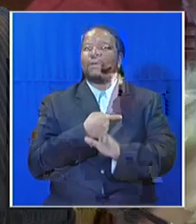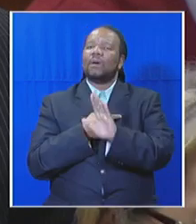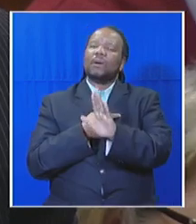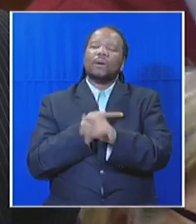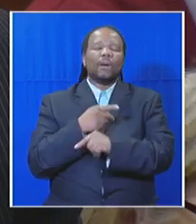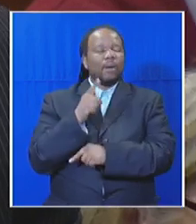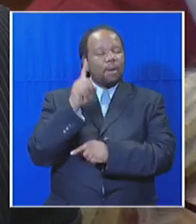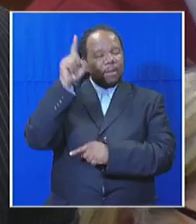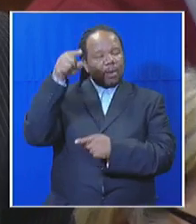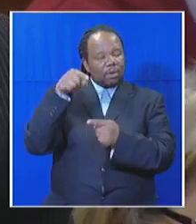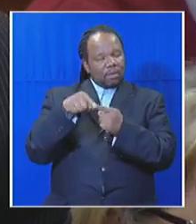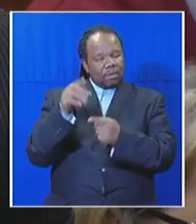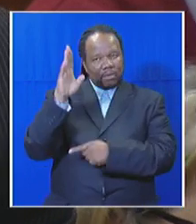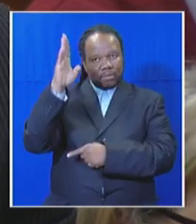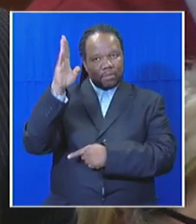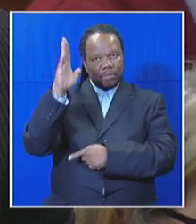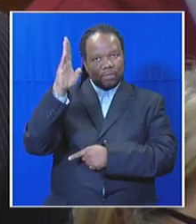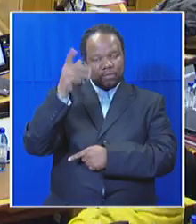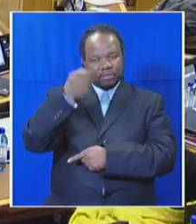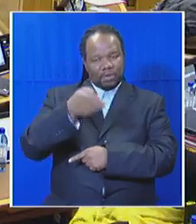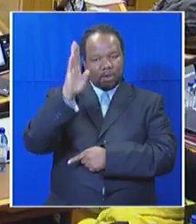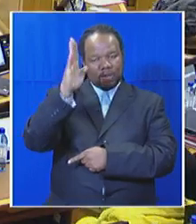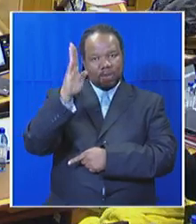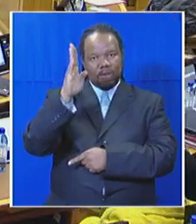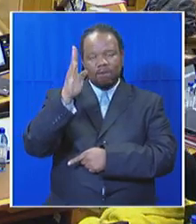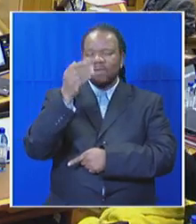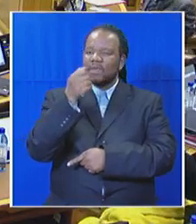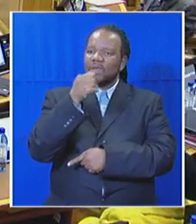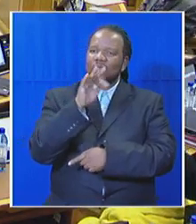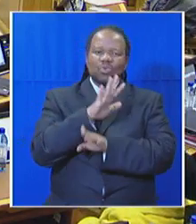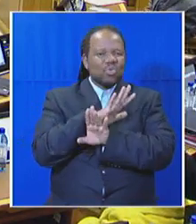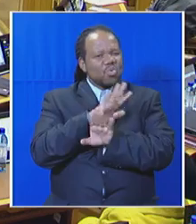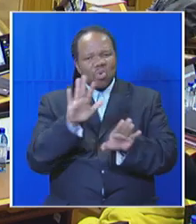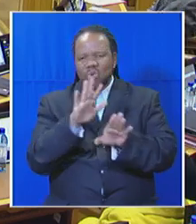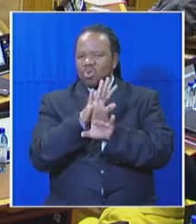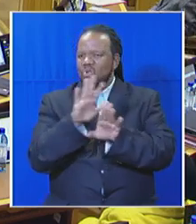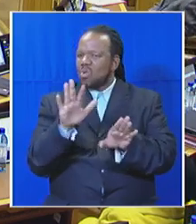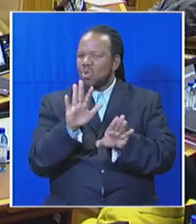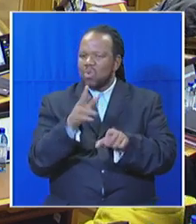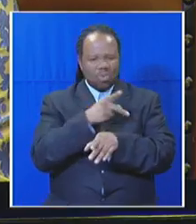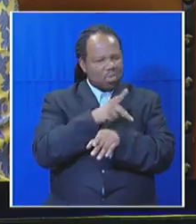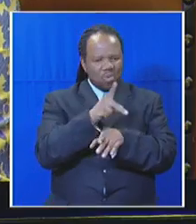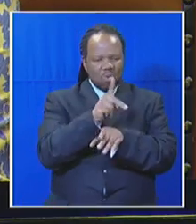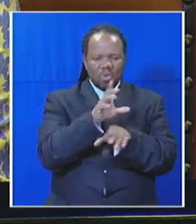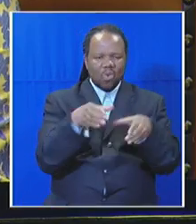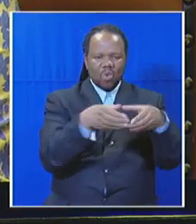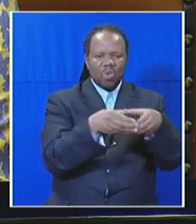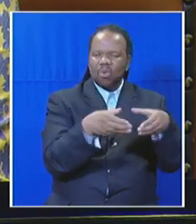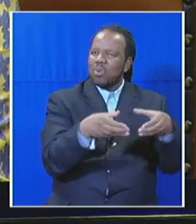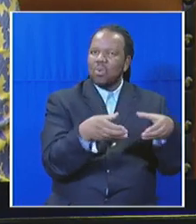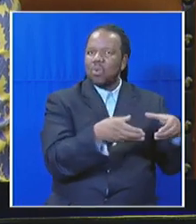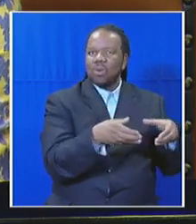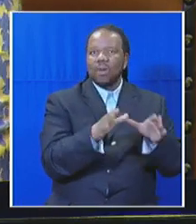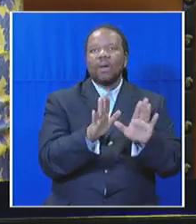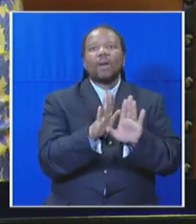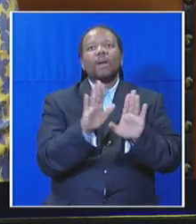On a point of speaking. if there was any On a Honorable point Gadi, of can you order. take your seat? There is no let's hear Honorable